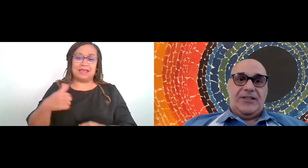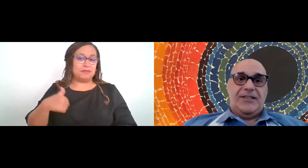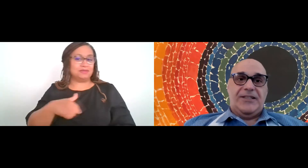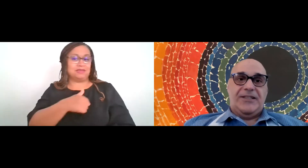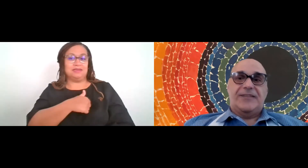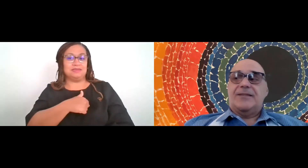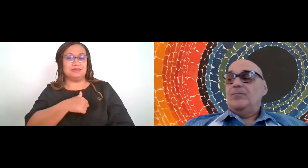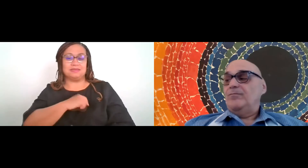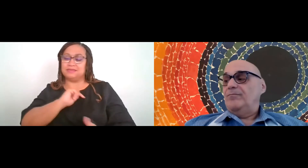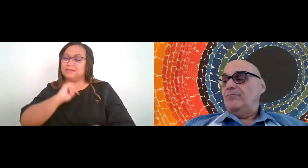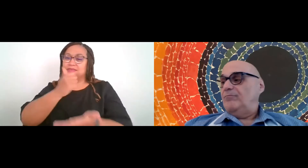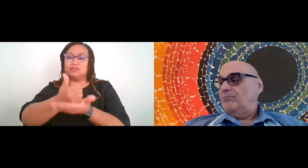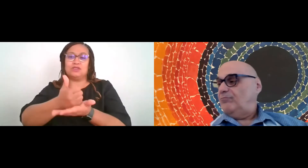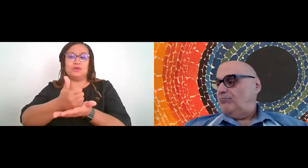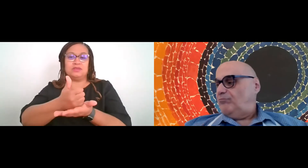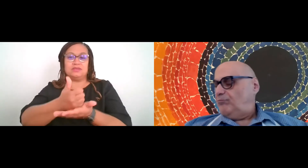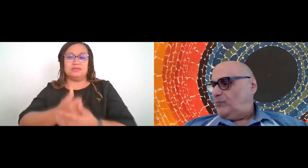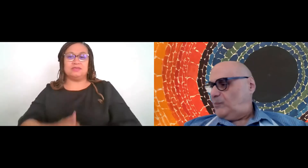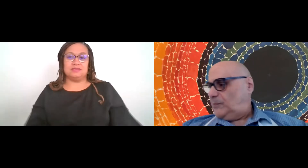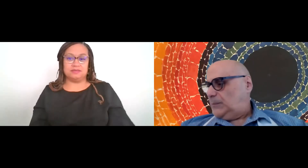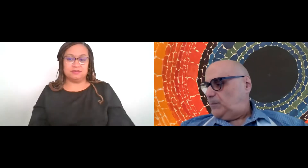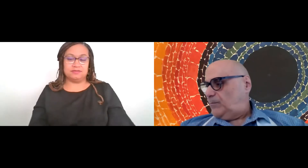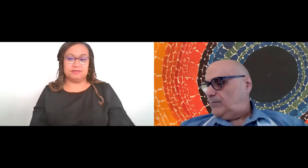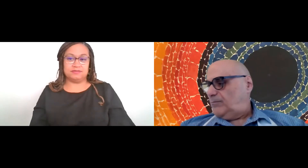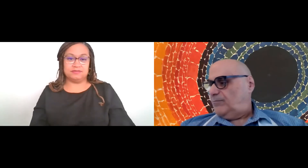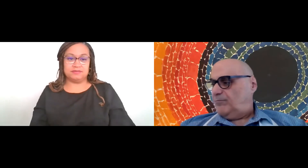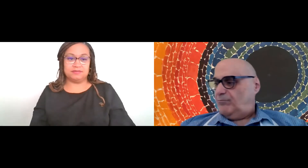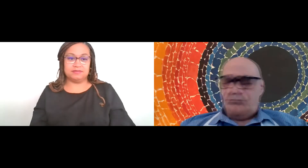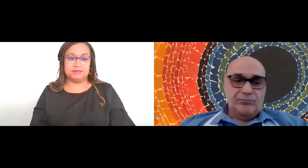And so it is.